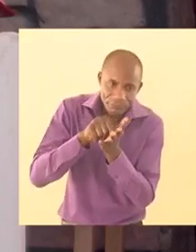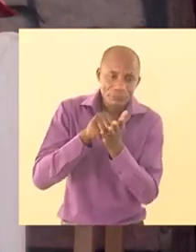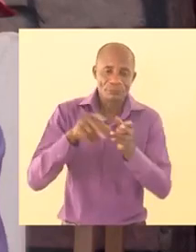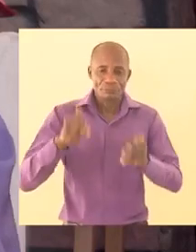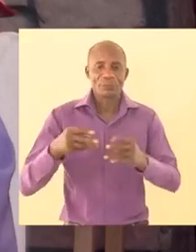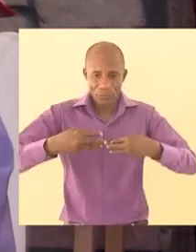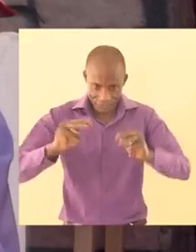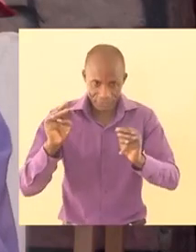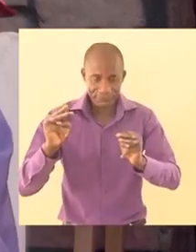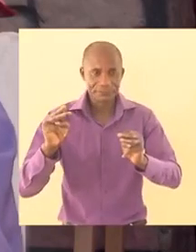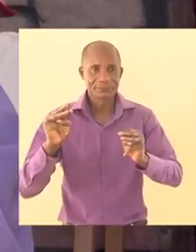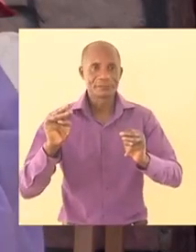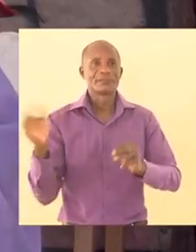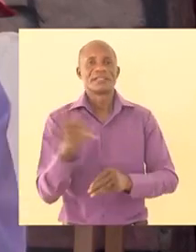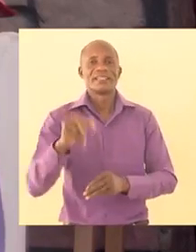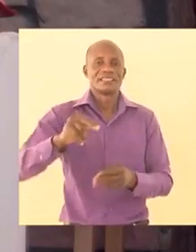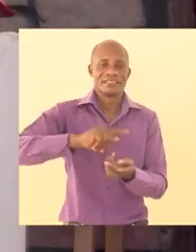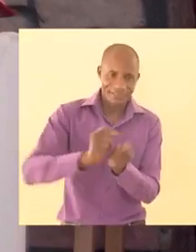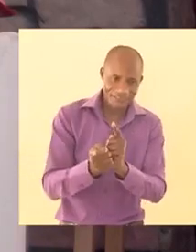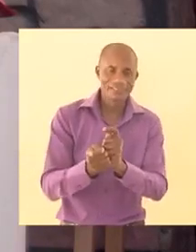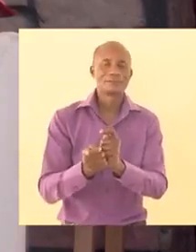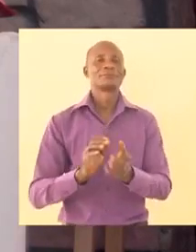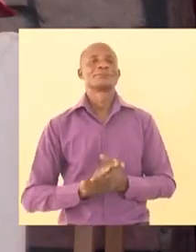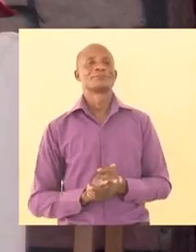And when they sell them, they need change now. And